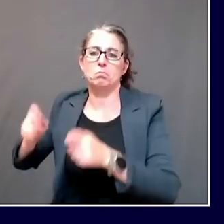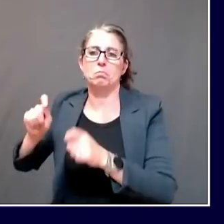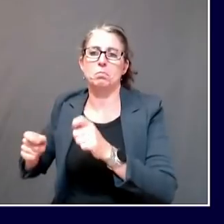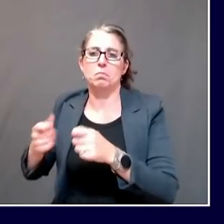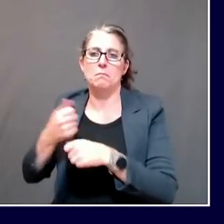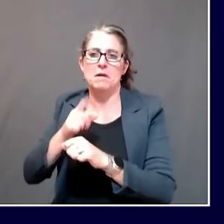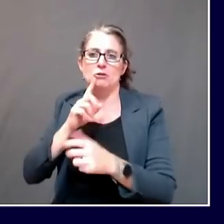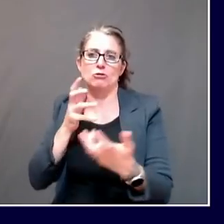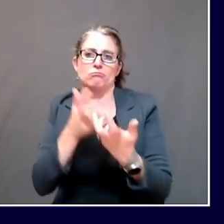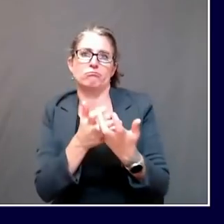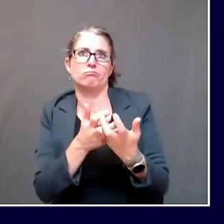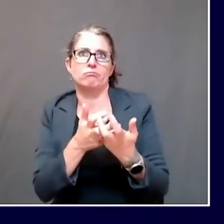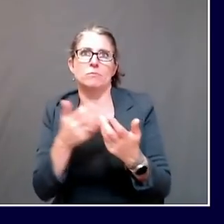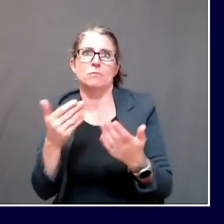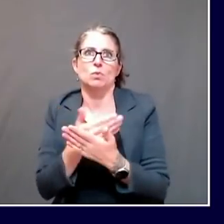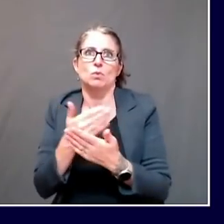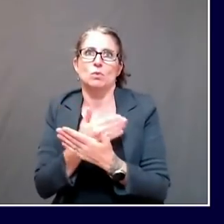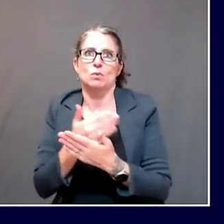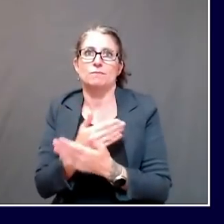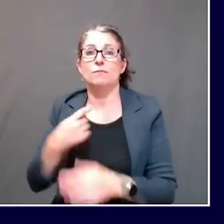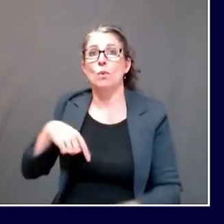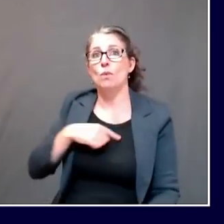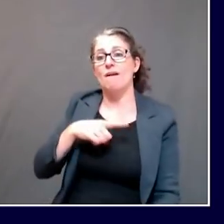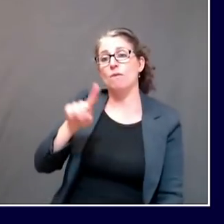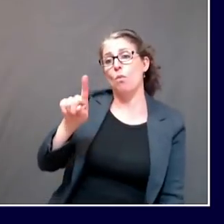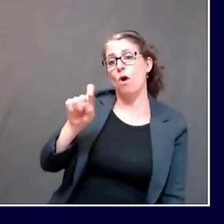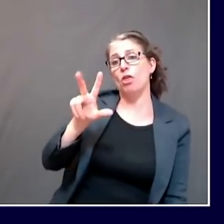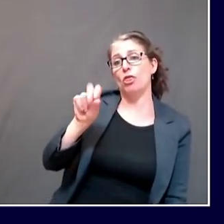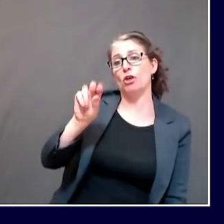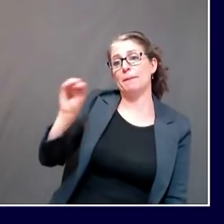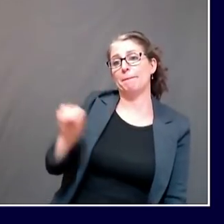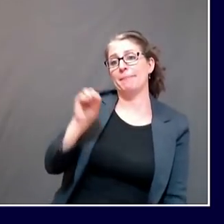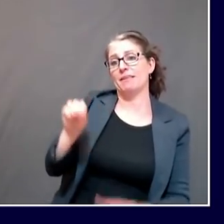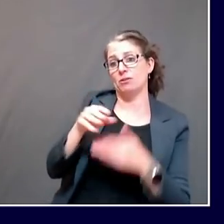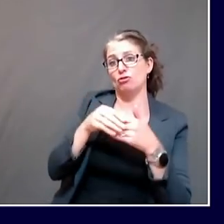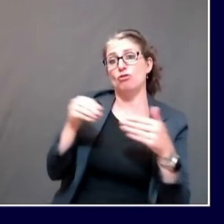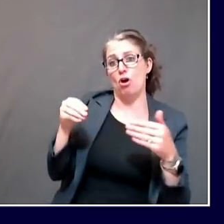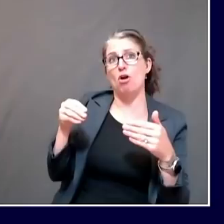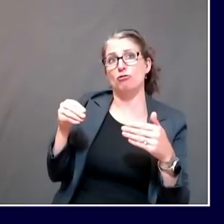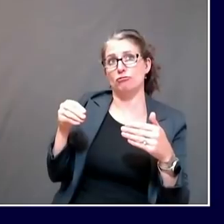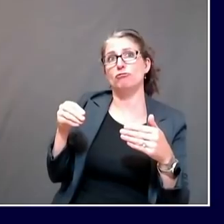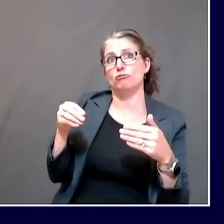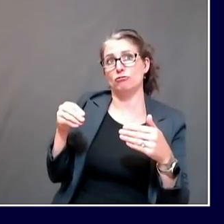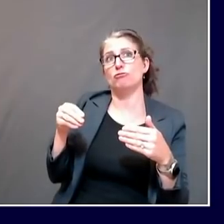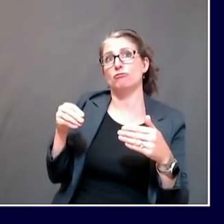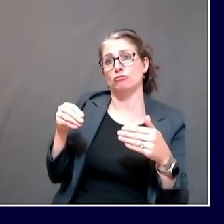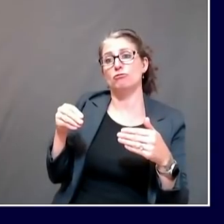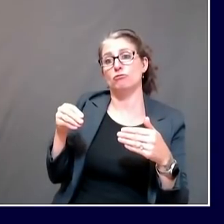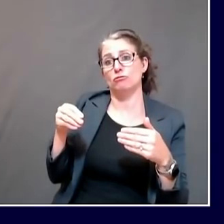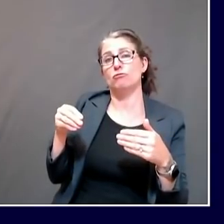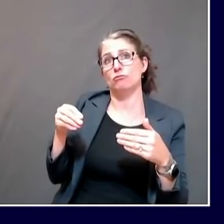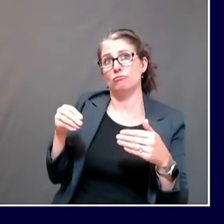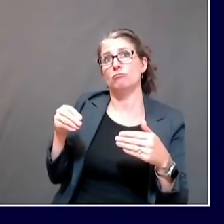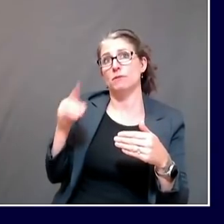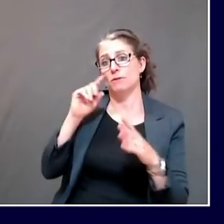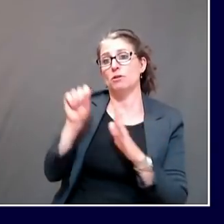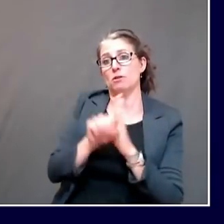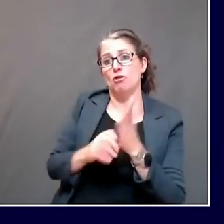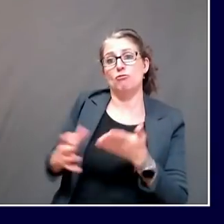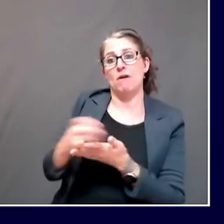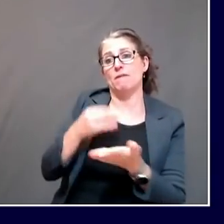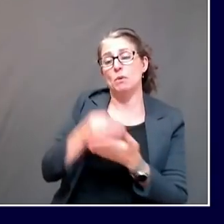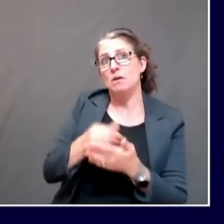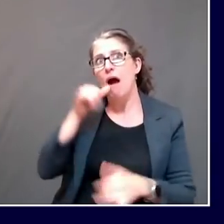forward, using some of the alcoholic beverage profits, the historic profits that are sitting in the bond bank. There's about